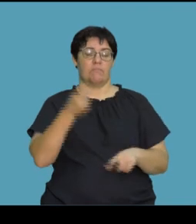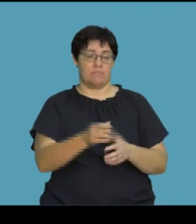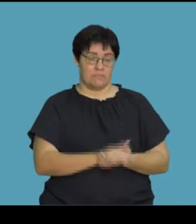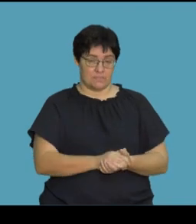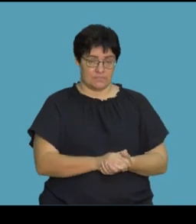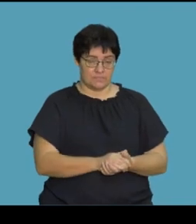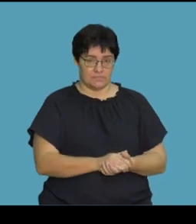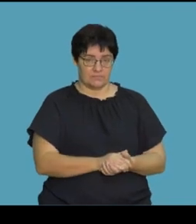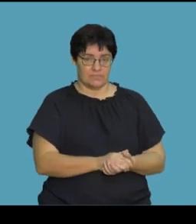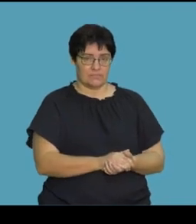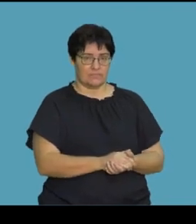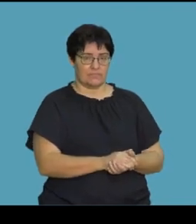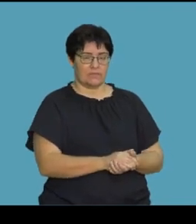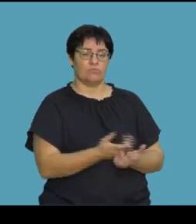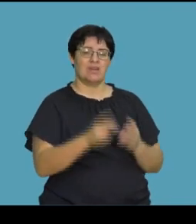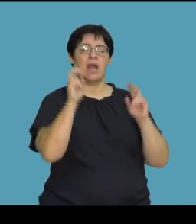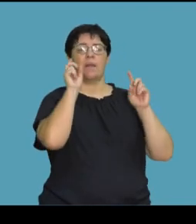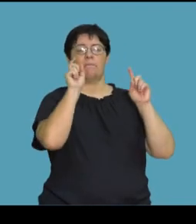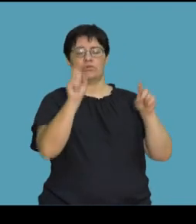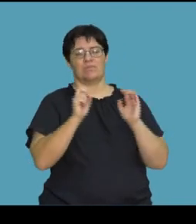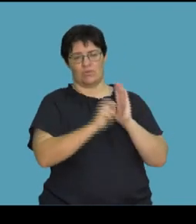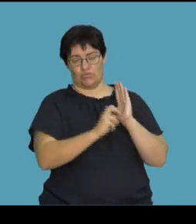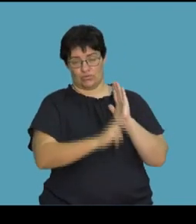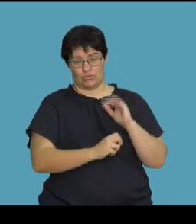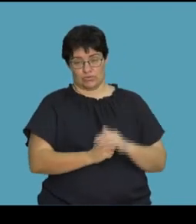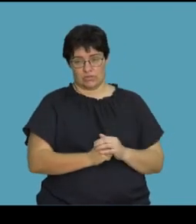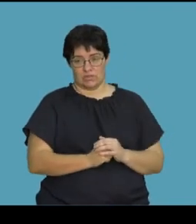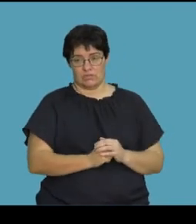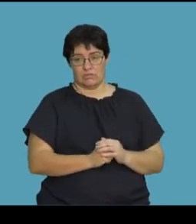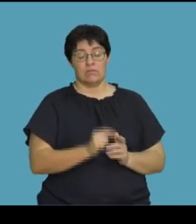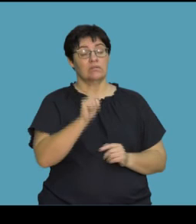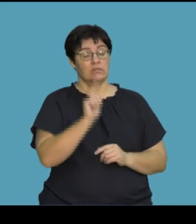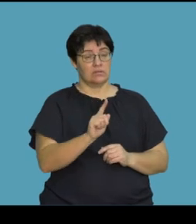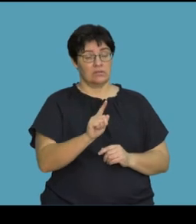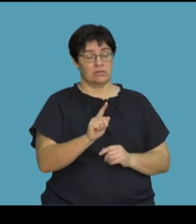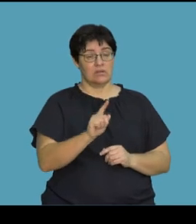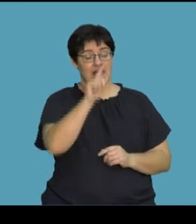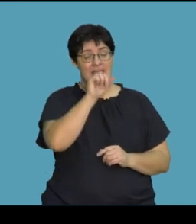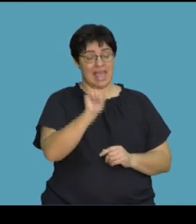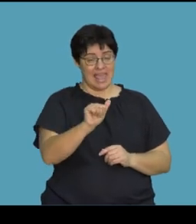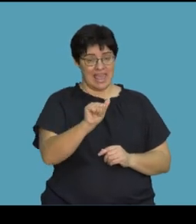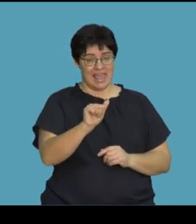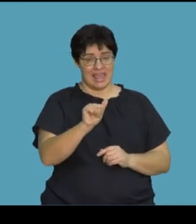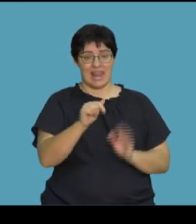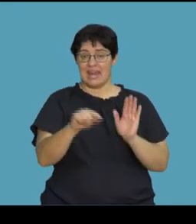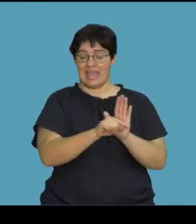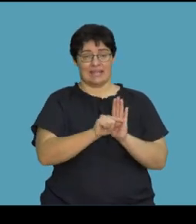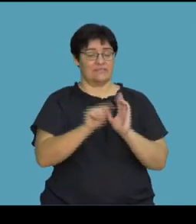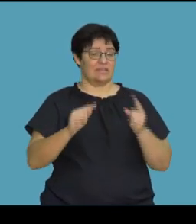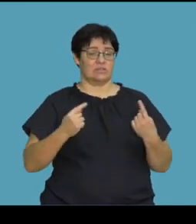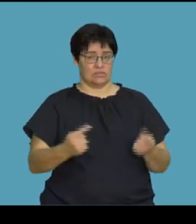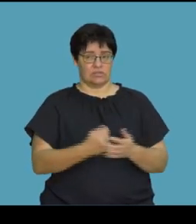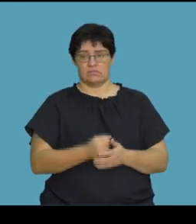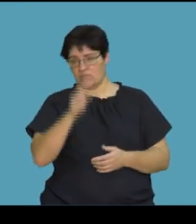from. Now let's go back to our principles, right? I said the root of a cannot be a negative